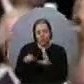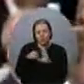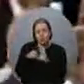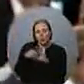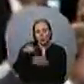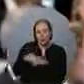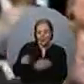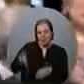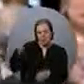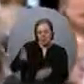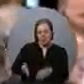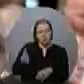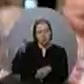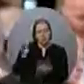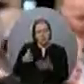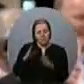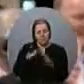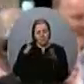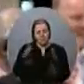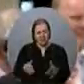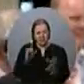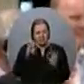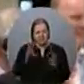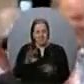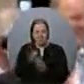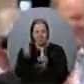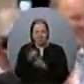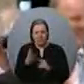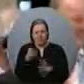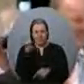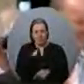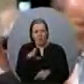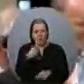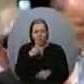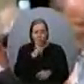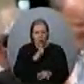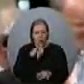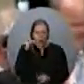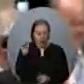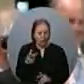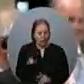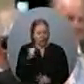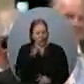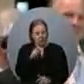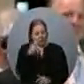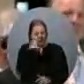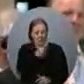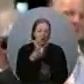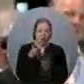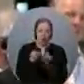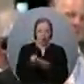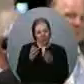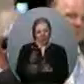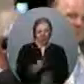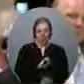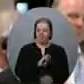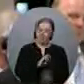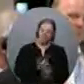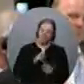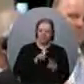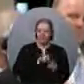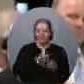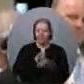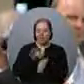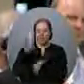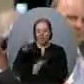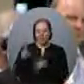Provincial officials are on the ground. Does this government think that sending in an accountant to take control of the ban will actually make this humanitarian tragedy disappear?